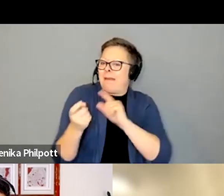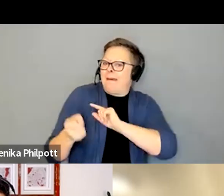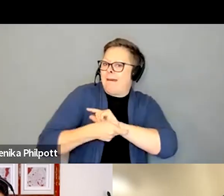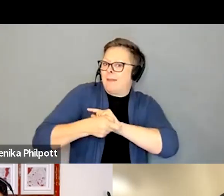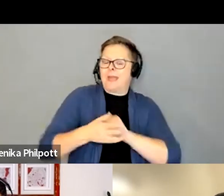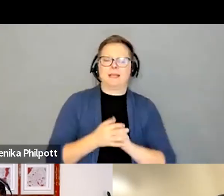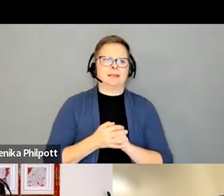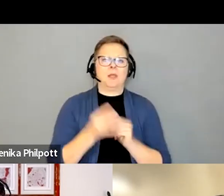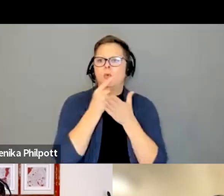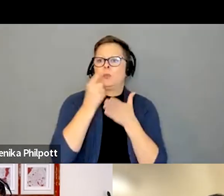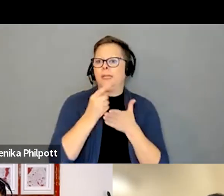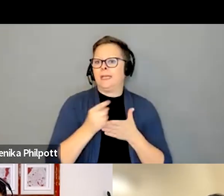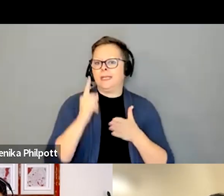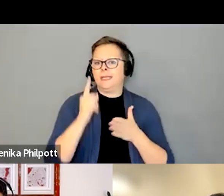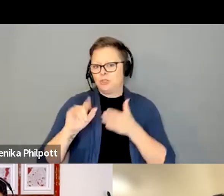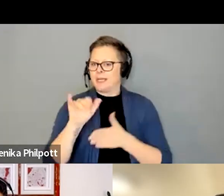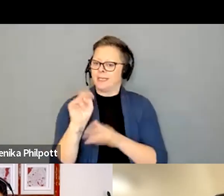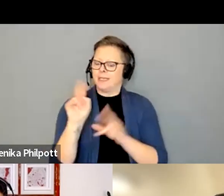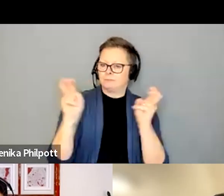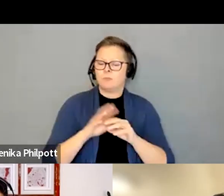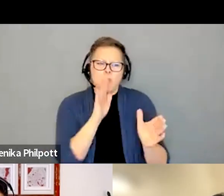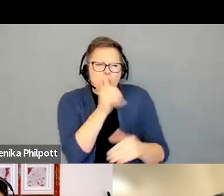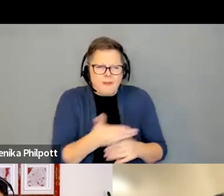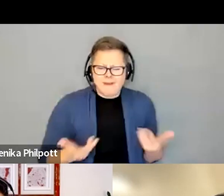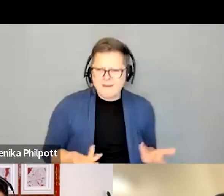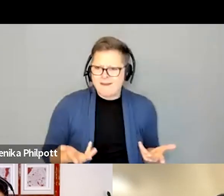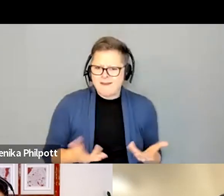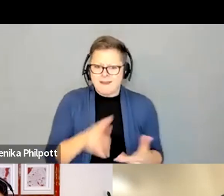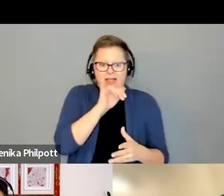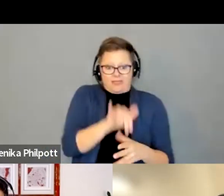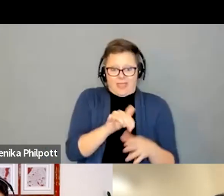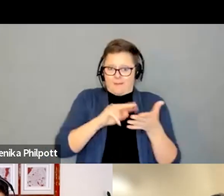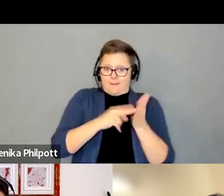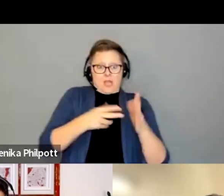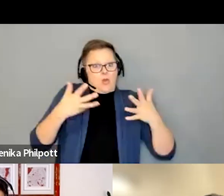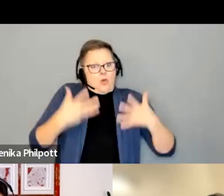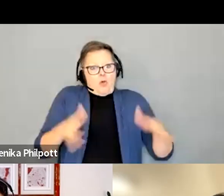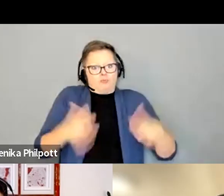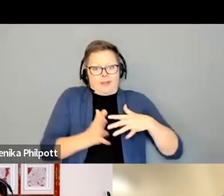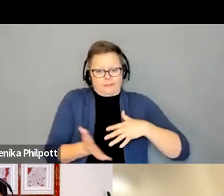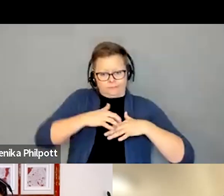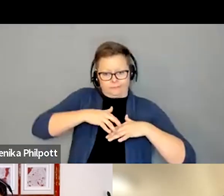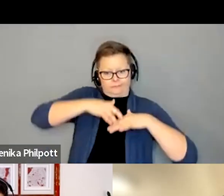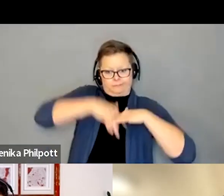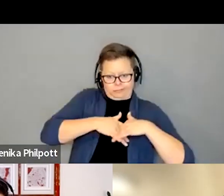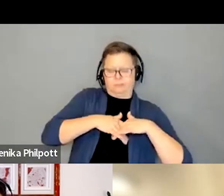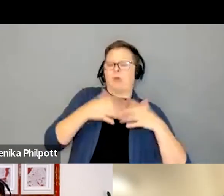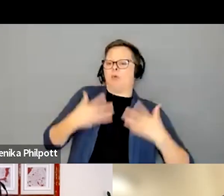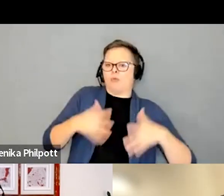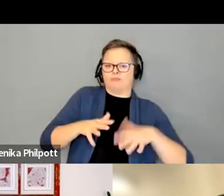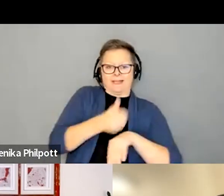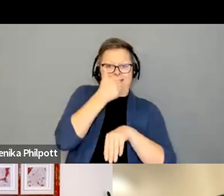weekly check-ins, and we build them into the fabric of what we do? Because when you build them into the fabric of what you do